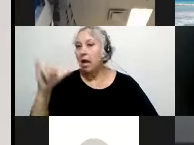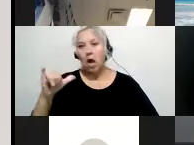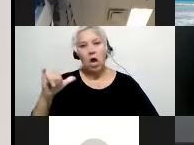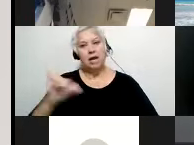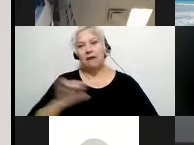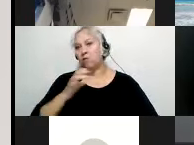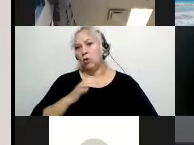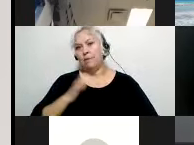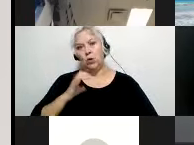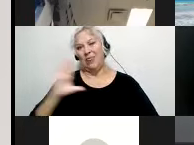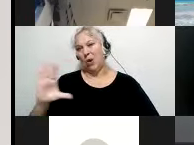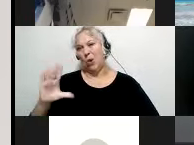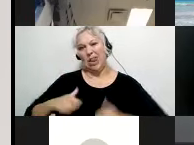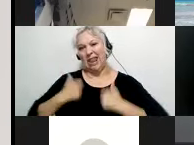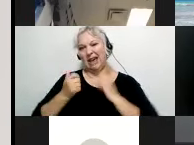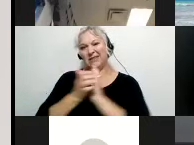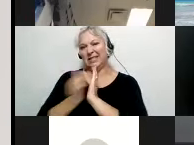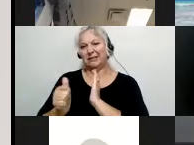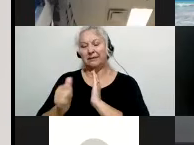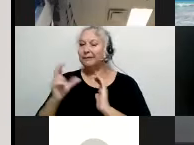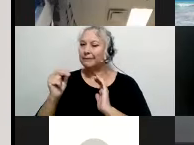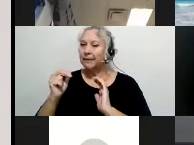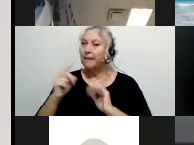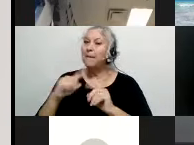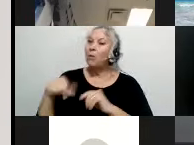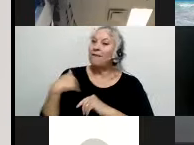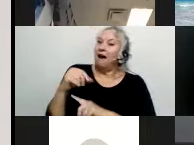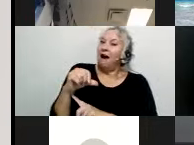because we had another formal assessment, we didn't need to make